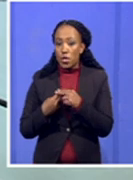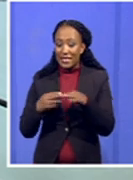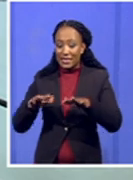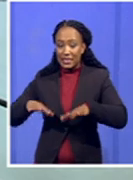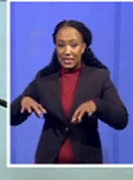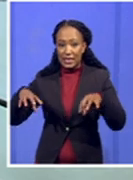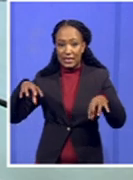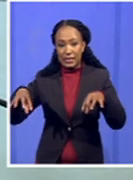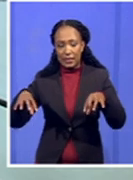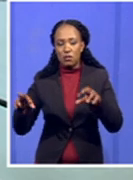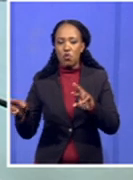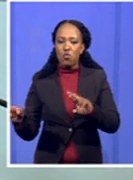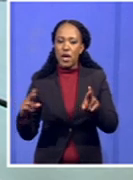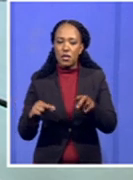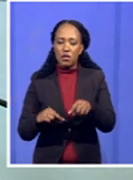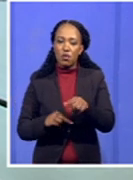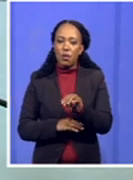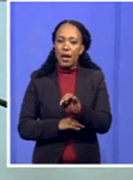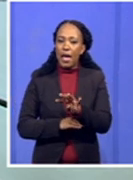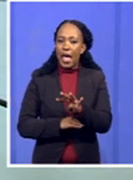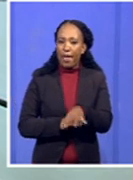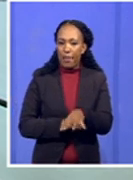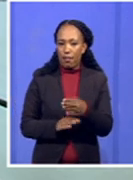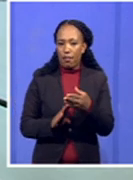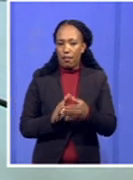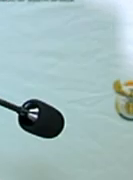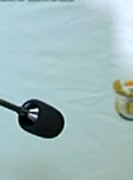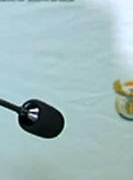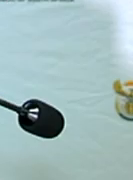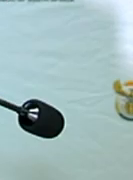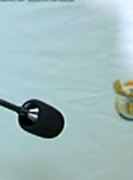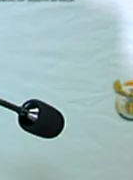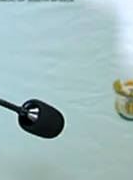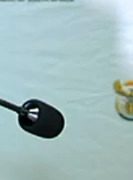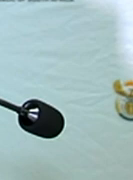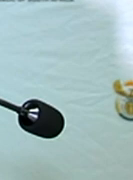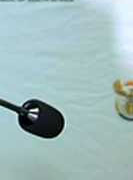will be ready by the end of April 2022. Let's take you there live.